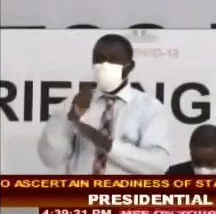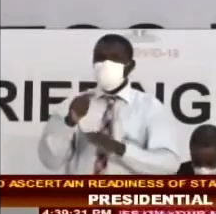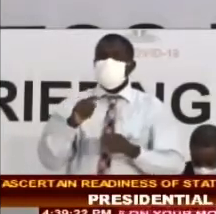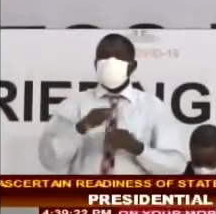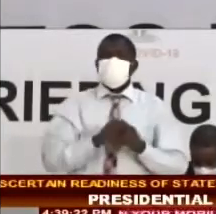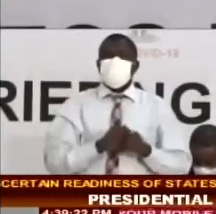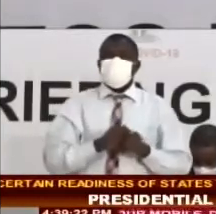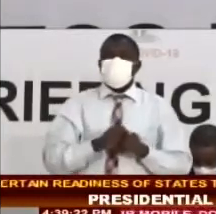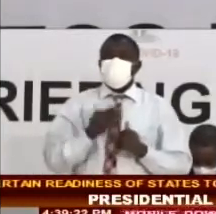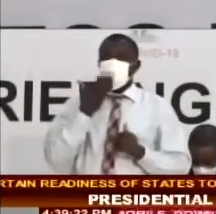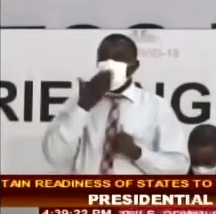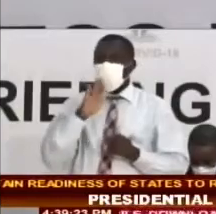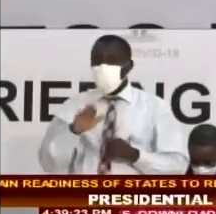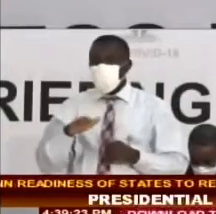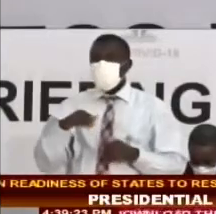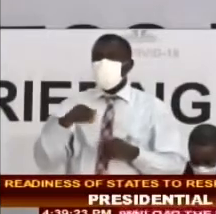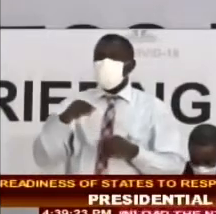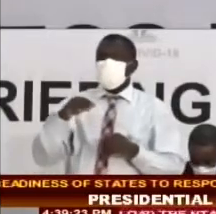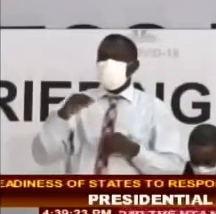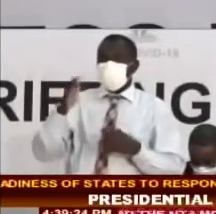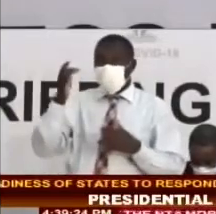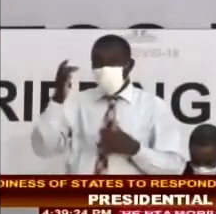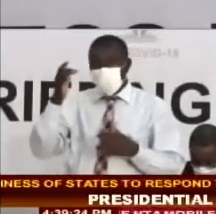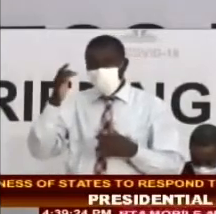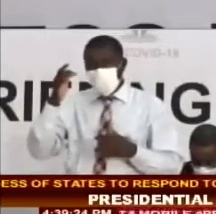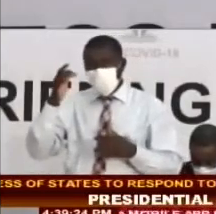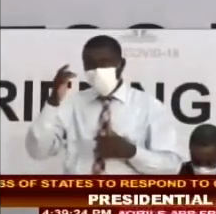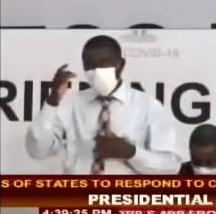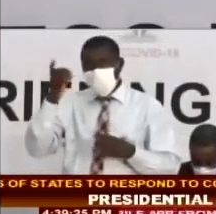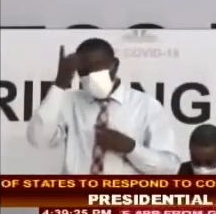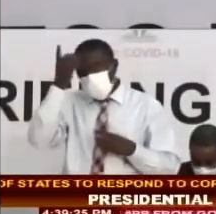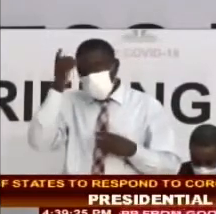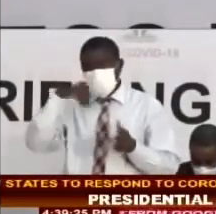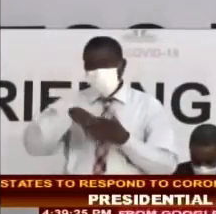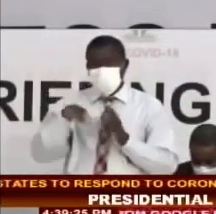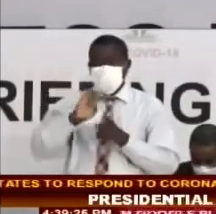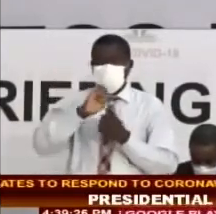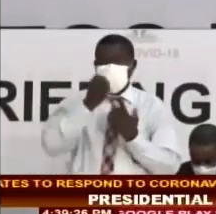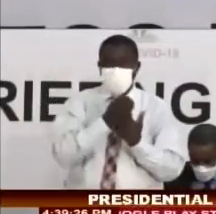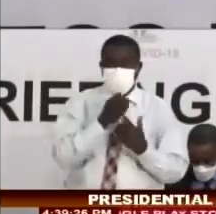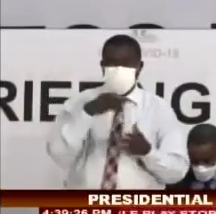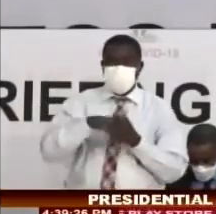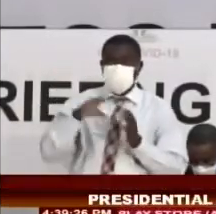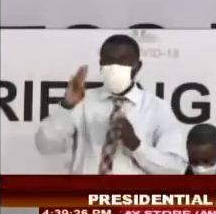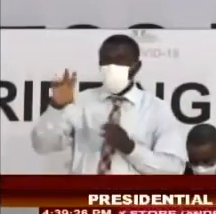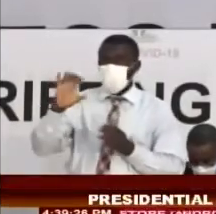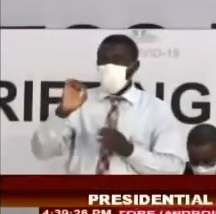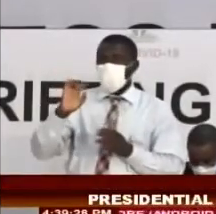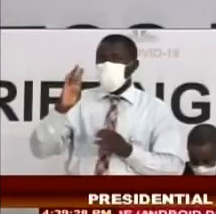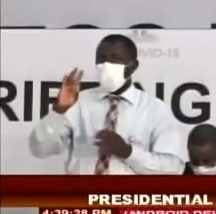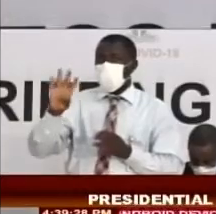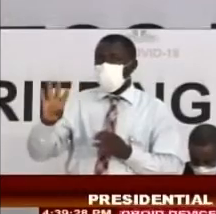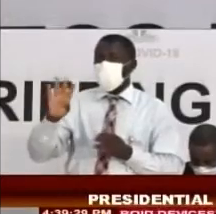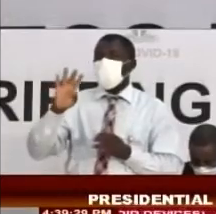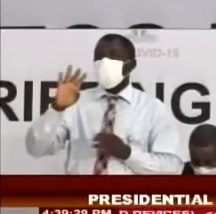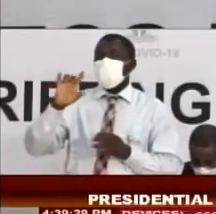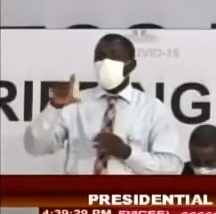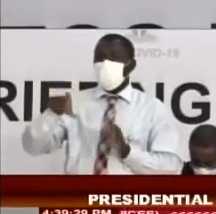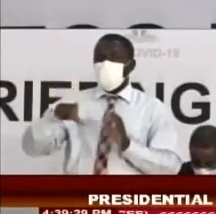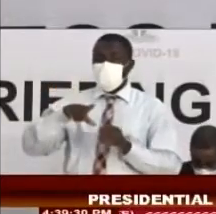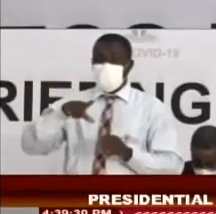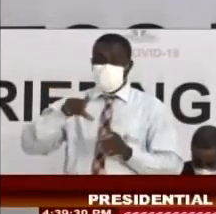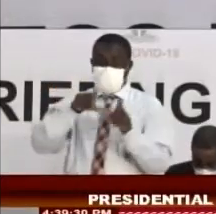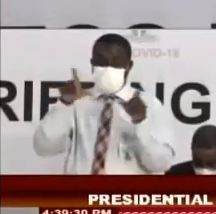which to contain the virus is ongoing in the 774 local government. In our second phase, we are